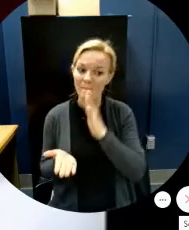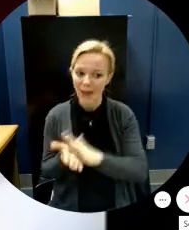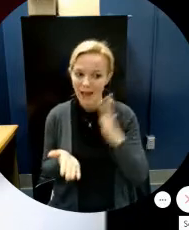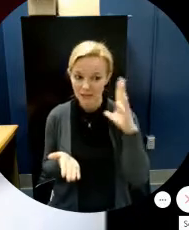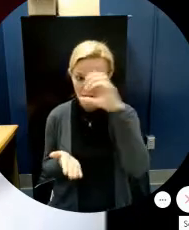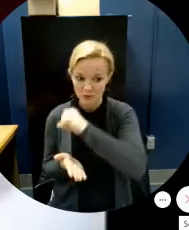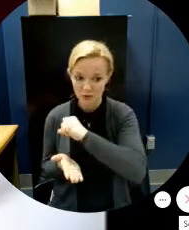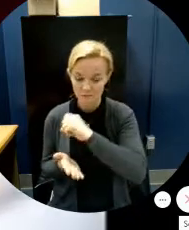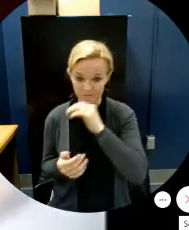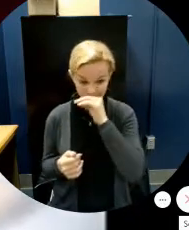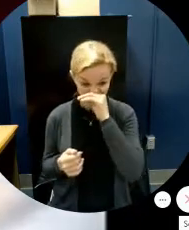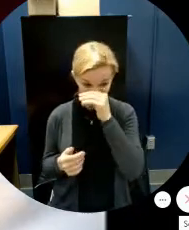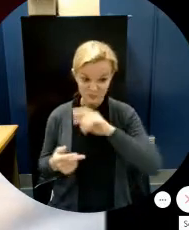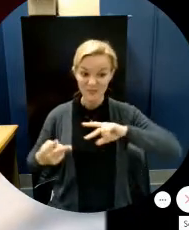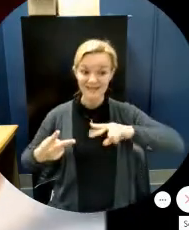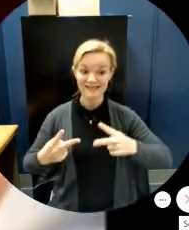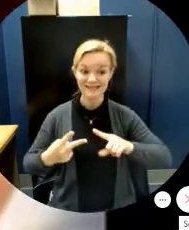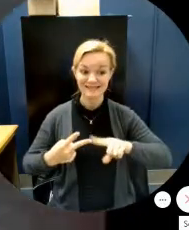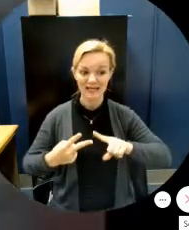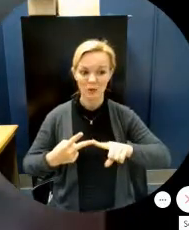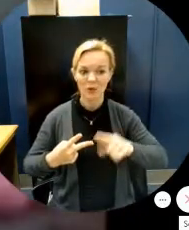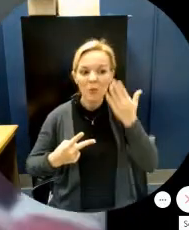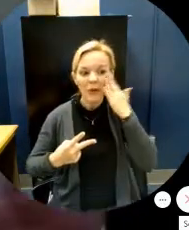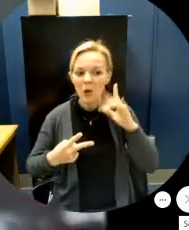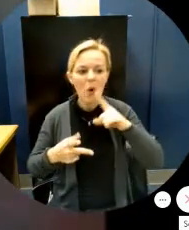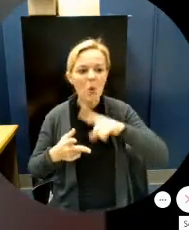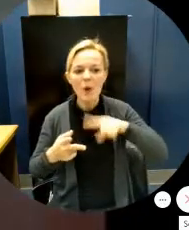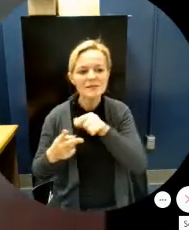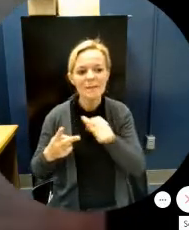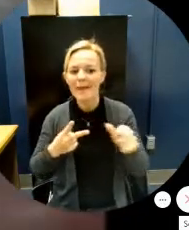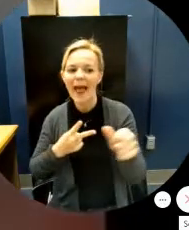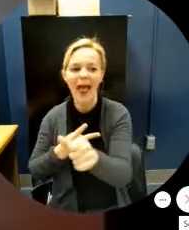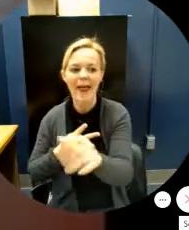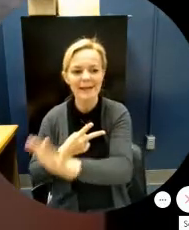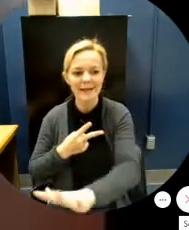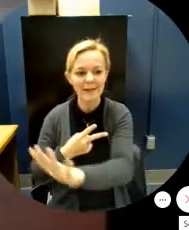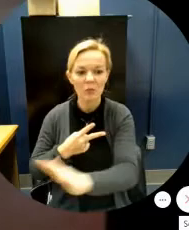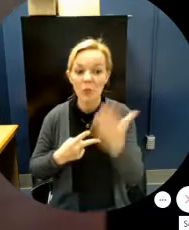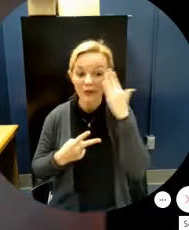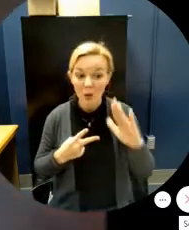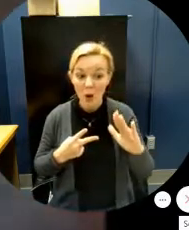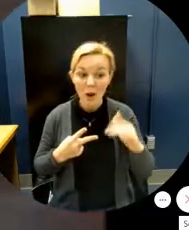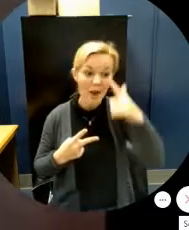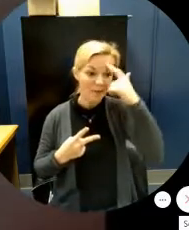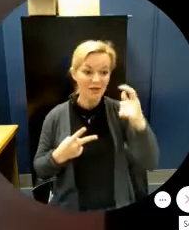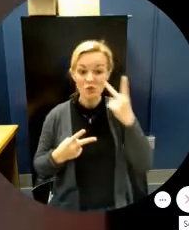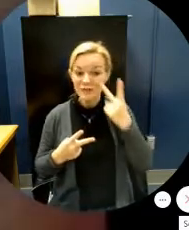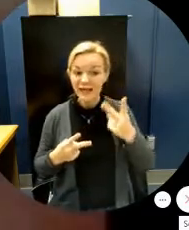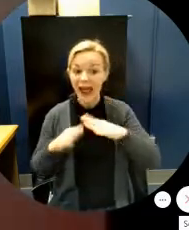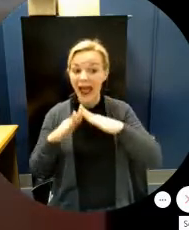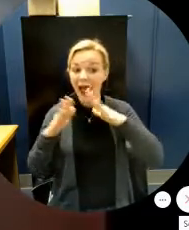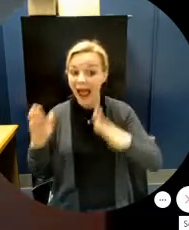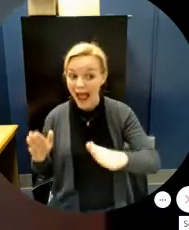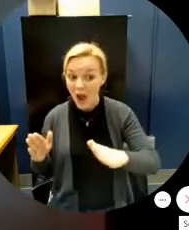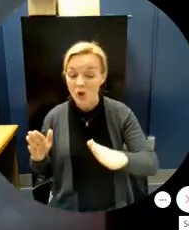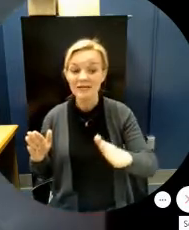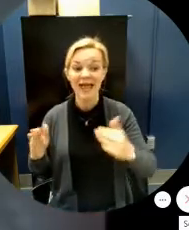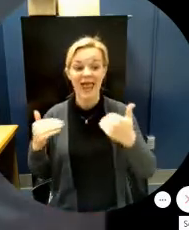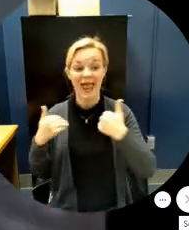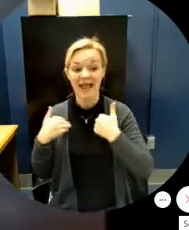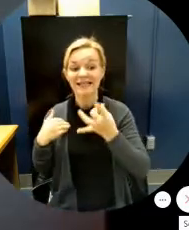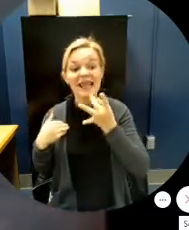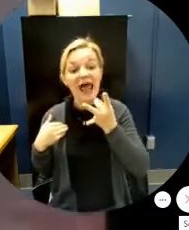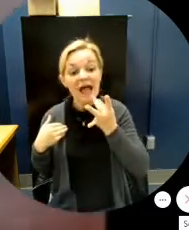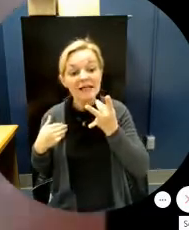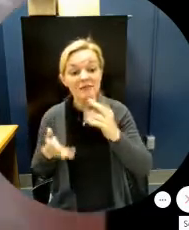is what lies beyond the field. And what was back there in the background was a house, had some lights on in the house and some